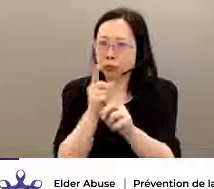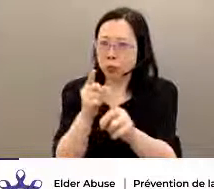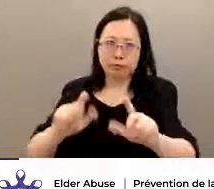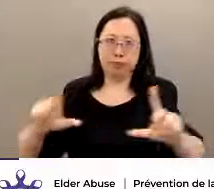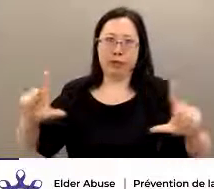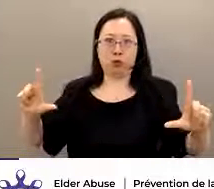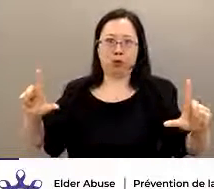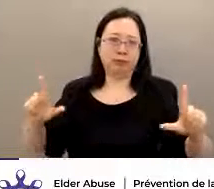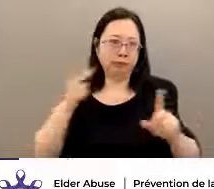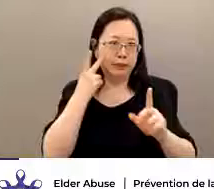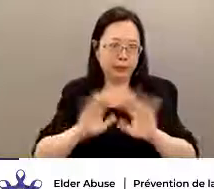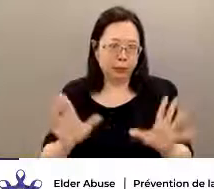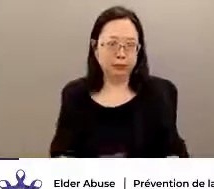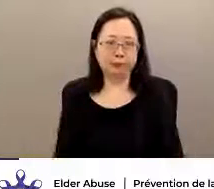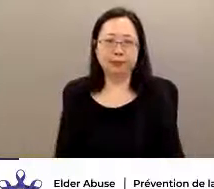bigger.